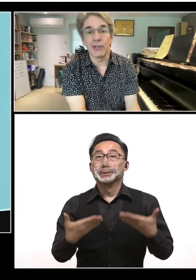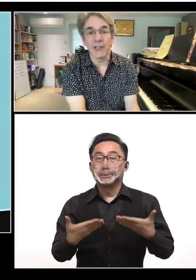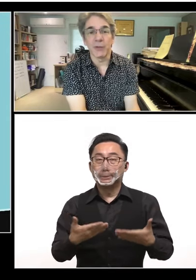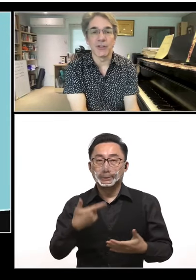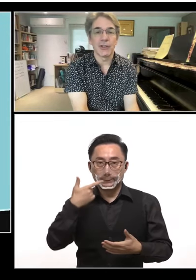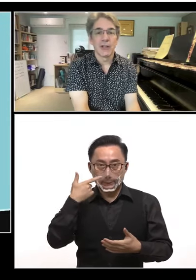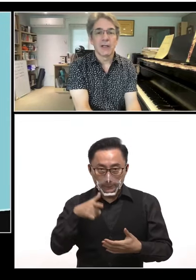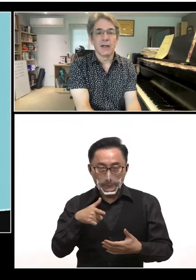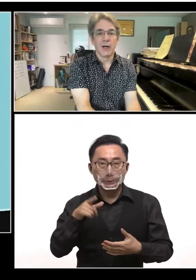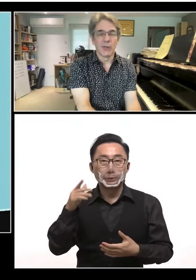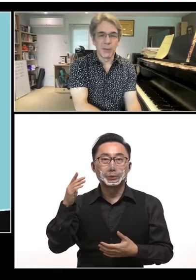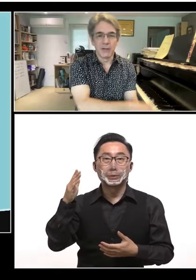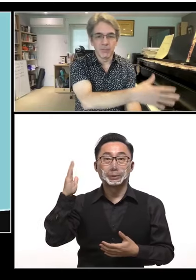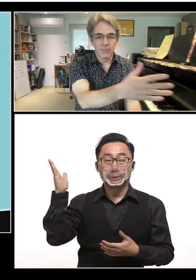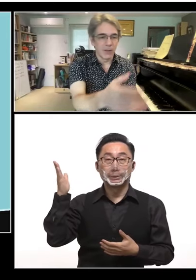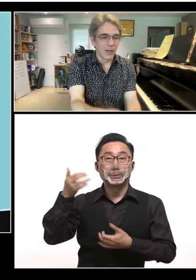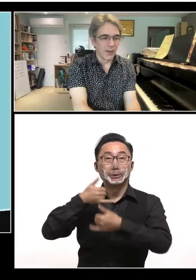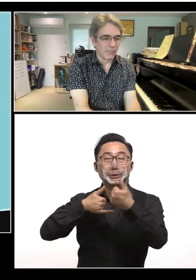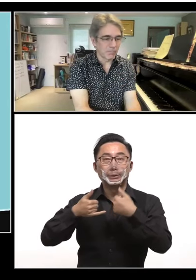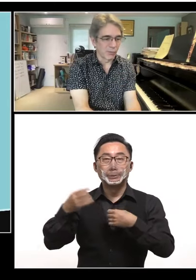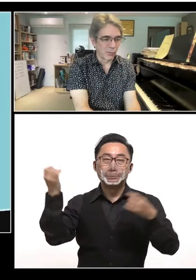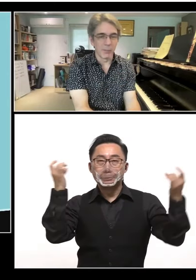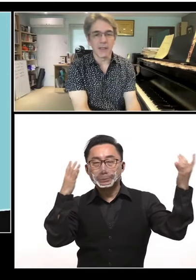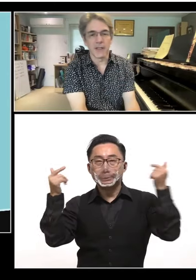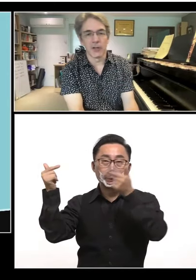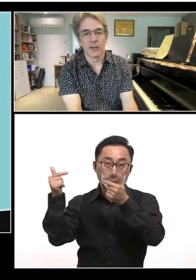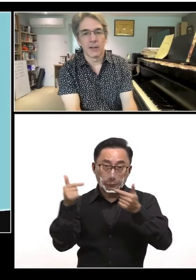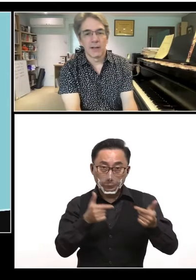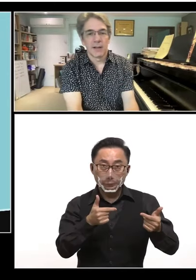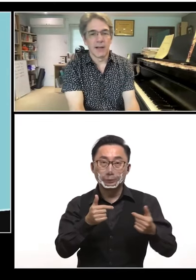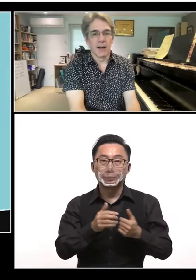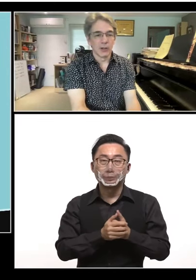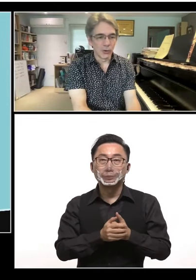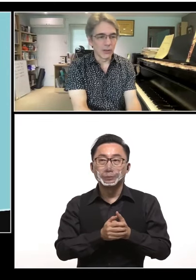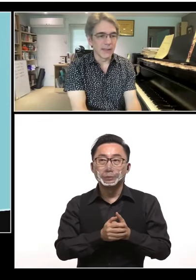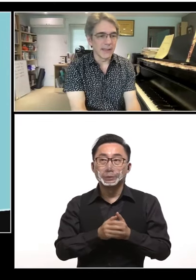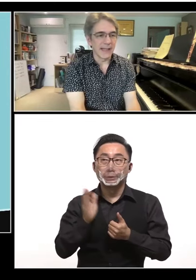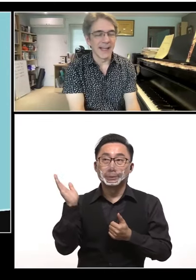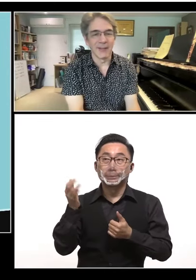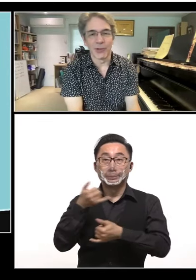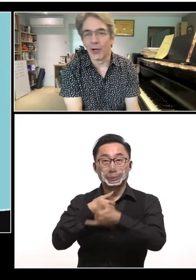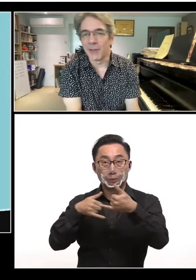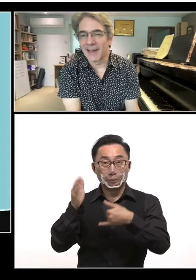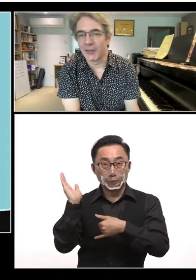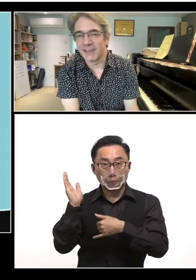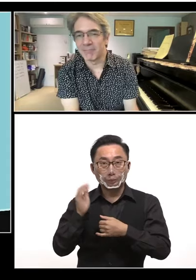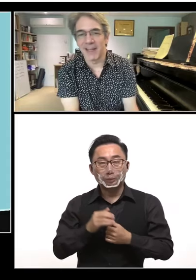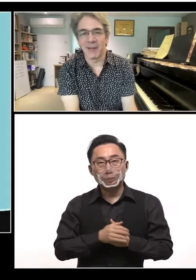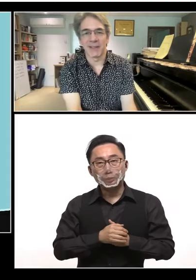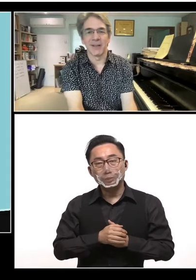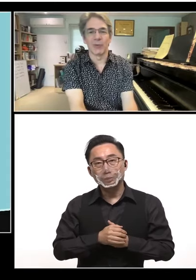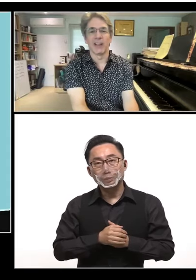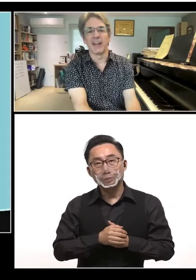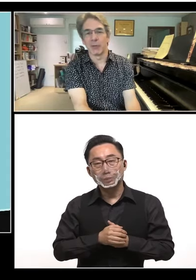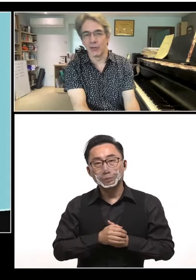Bu Shi, which we've been performing here locally, and we're hoping after the